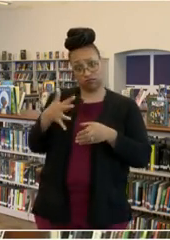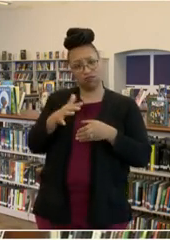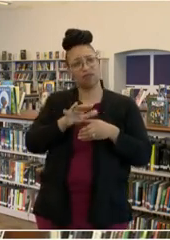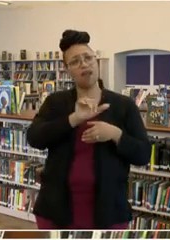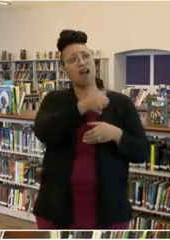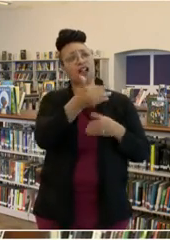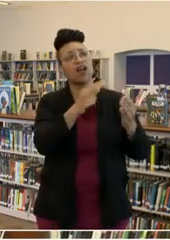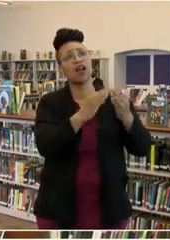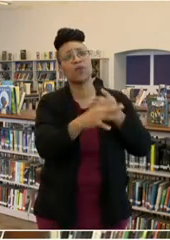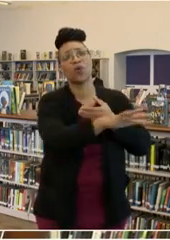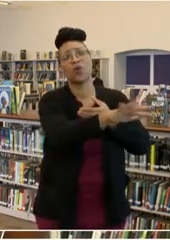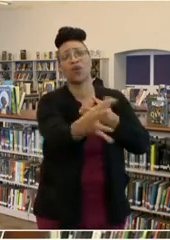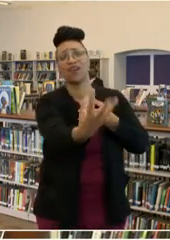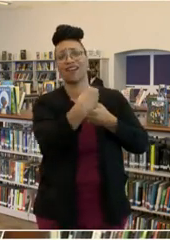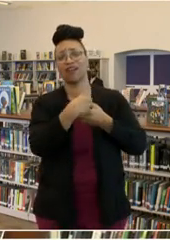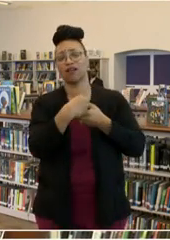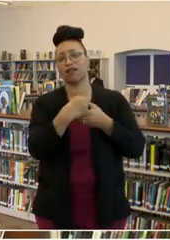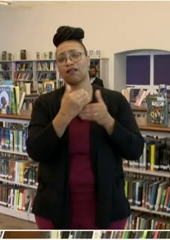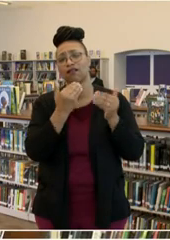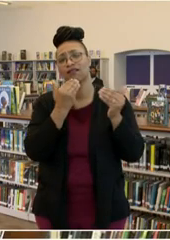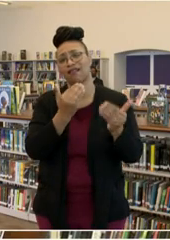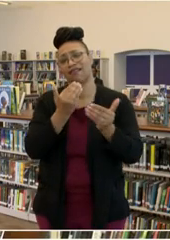tutoring, you can go to